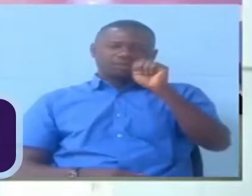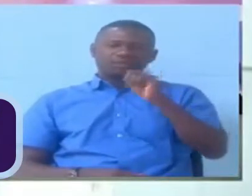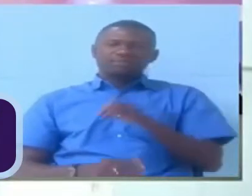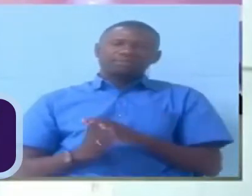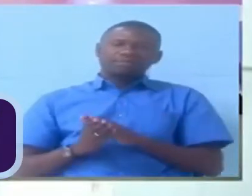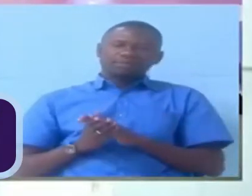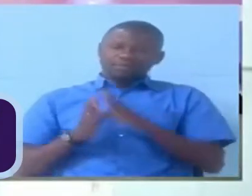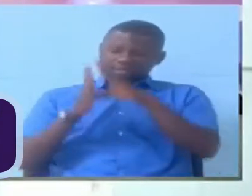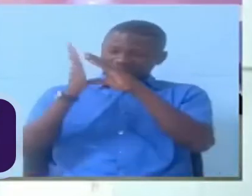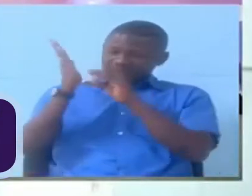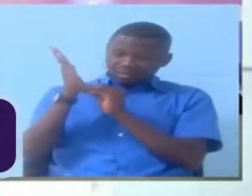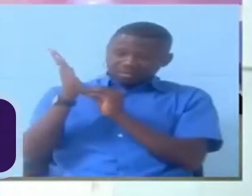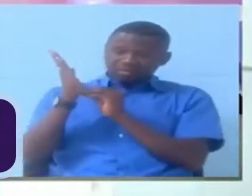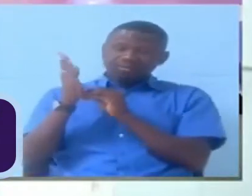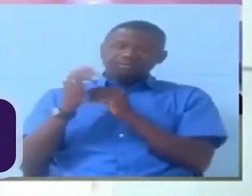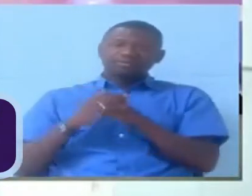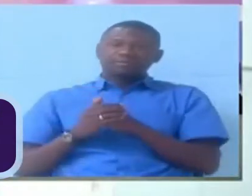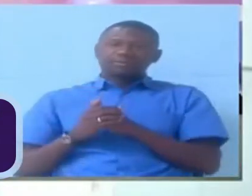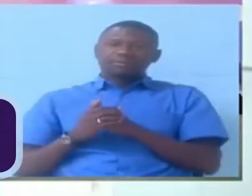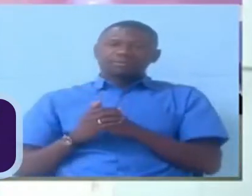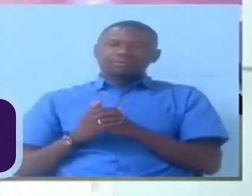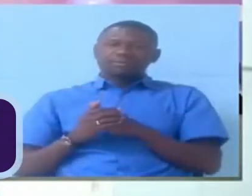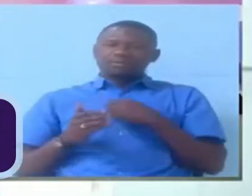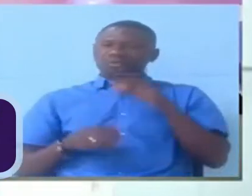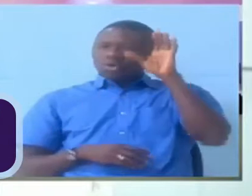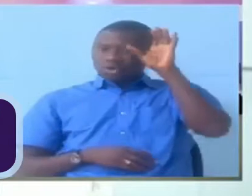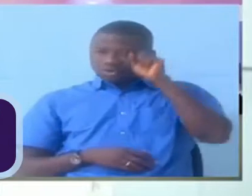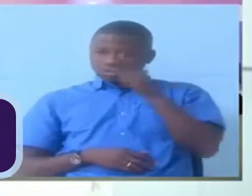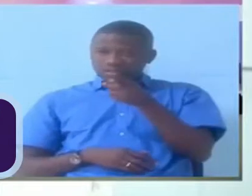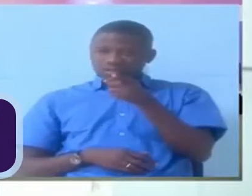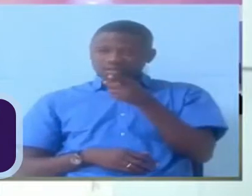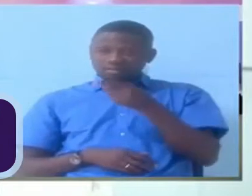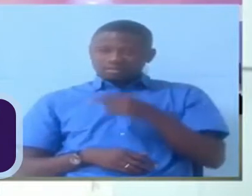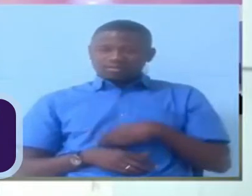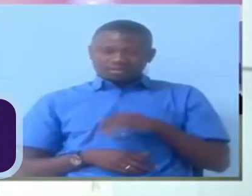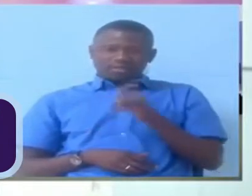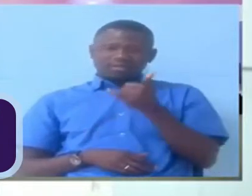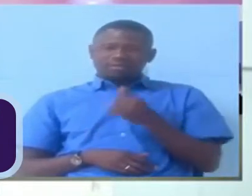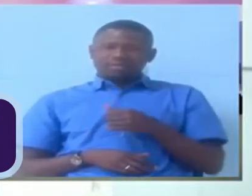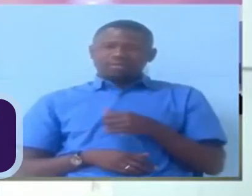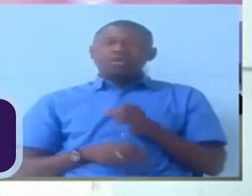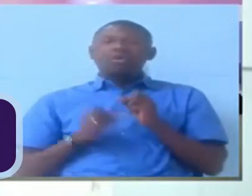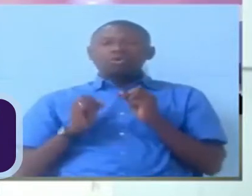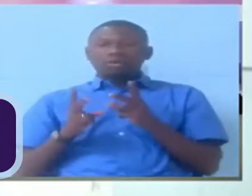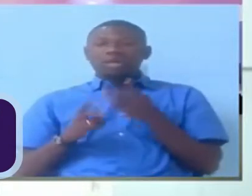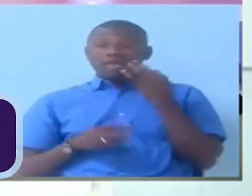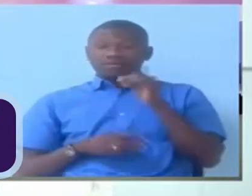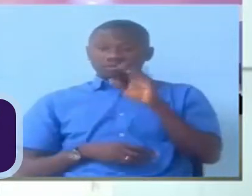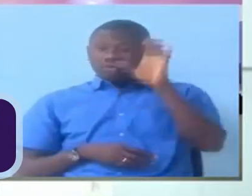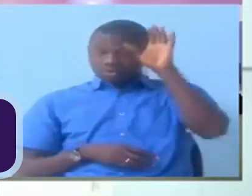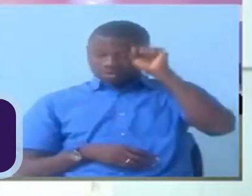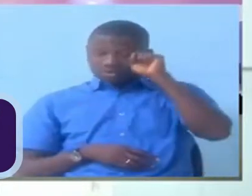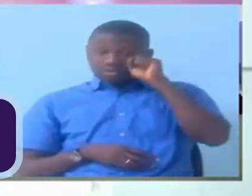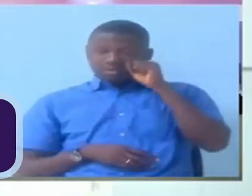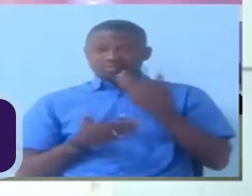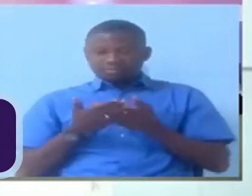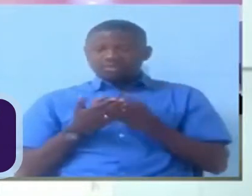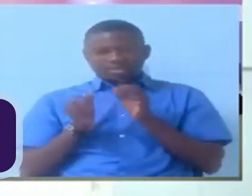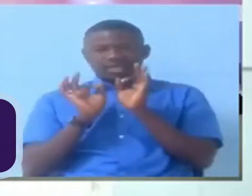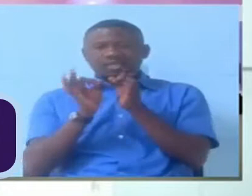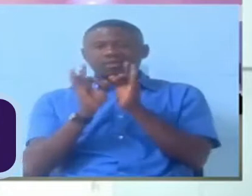Kam doko gendarmerie dunta num jele do ko la 1989 san ko. And 15 years later. San sanjitan